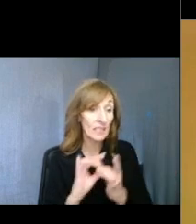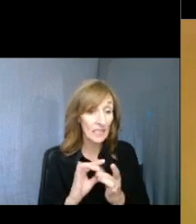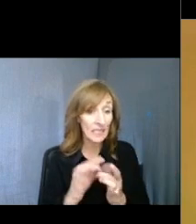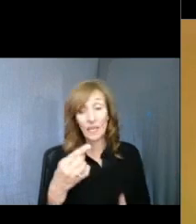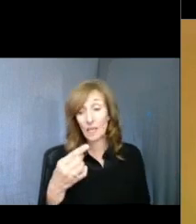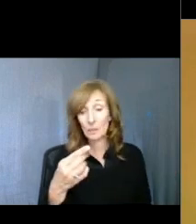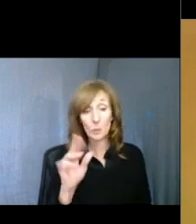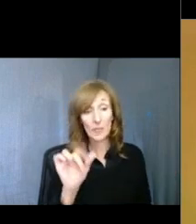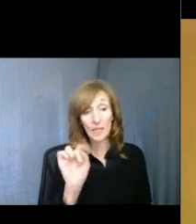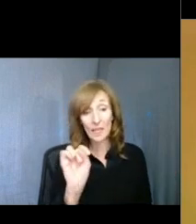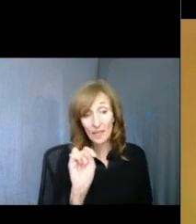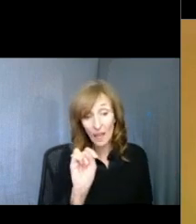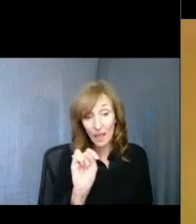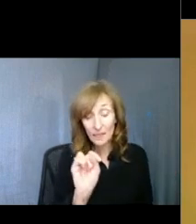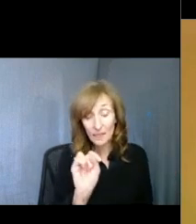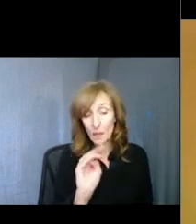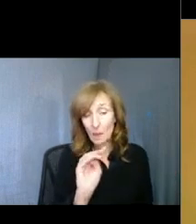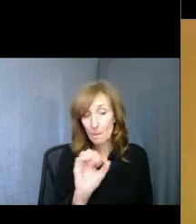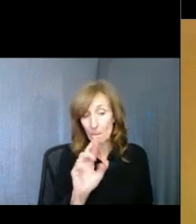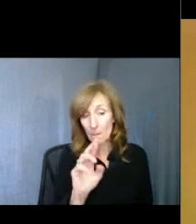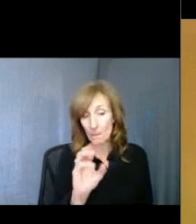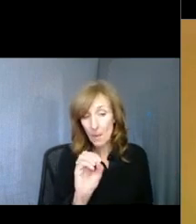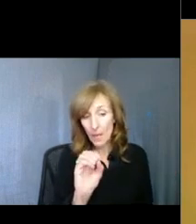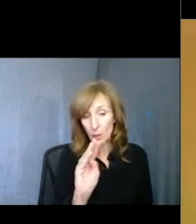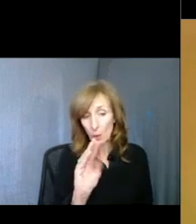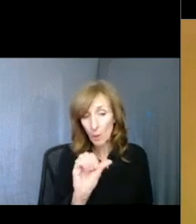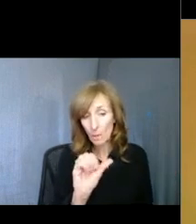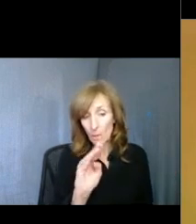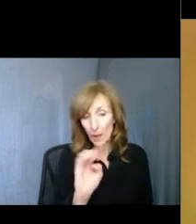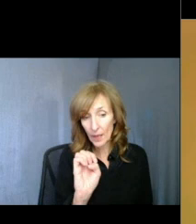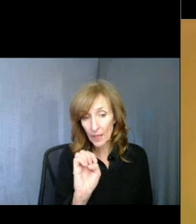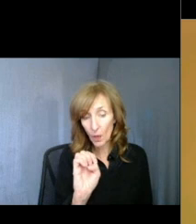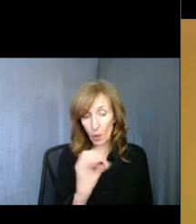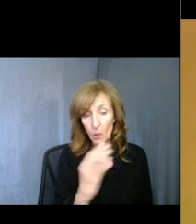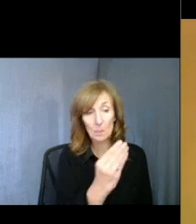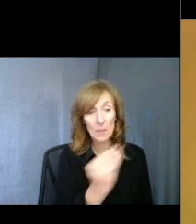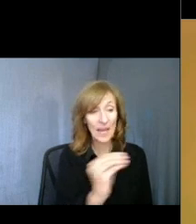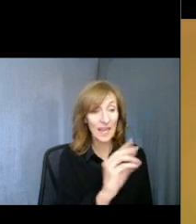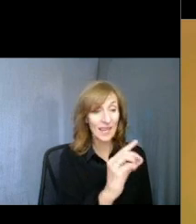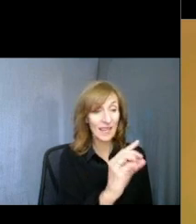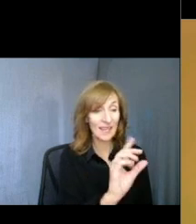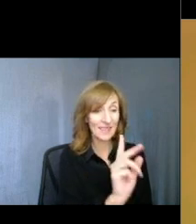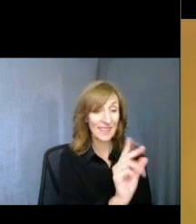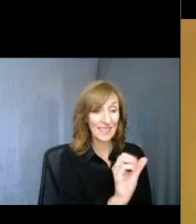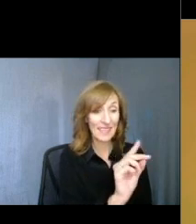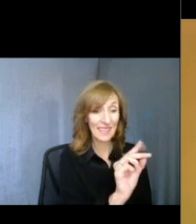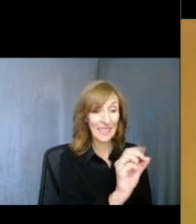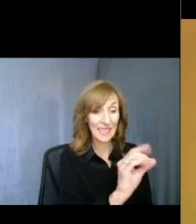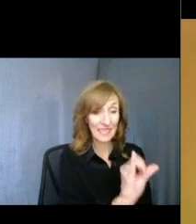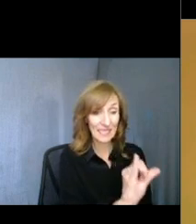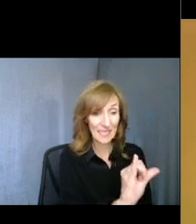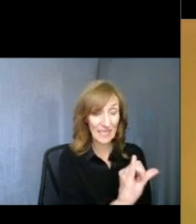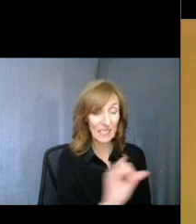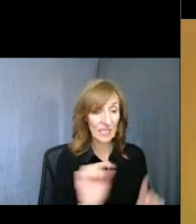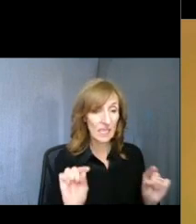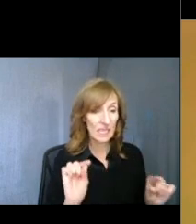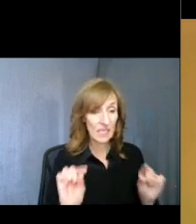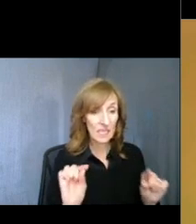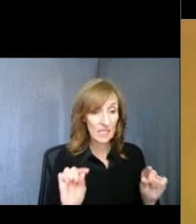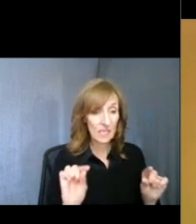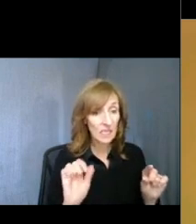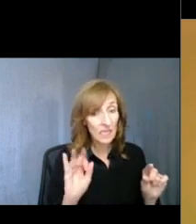kidney, and the link is that if the gut changes, the bugs that are there change, they produce